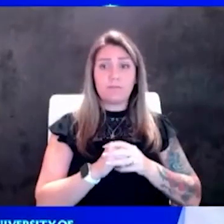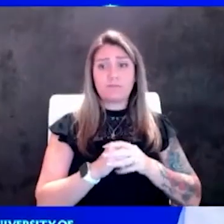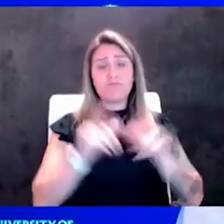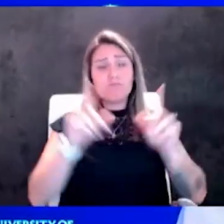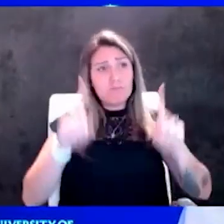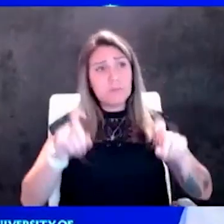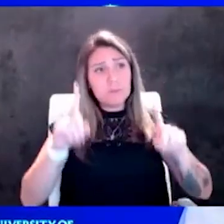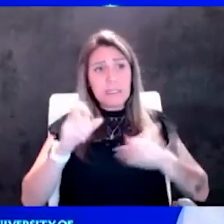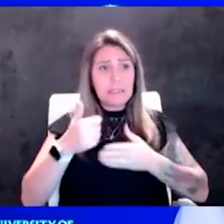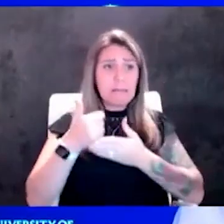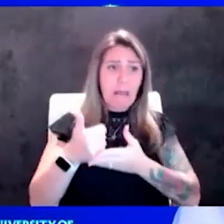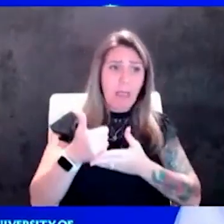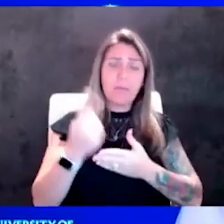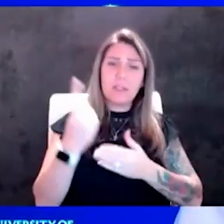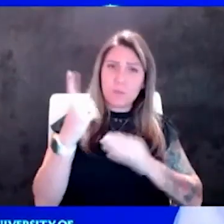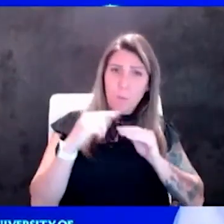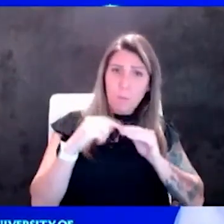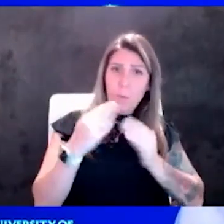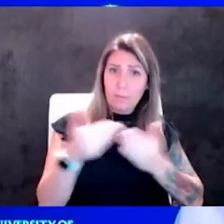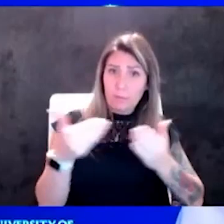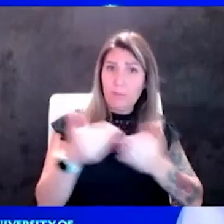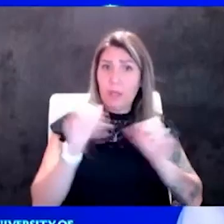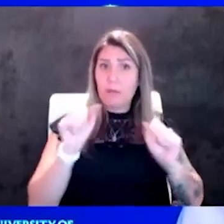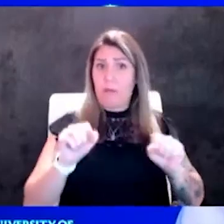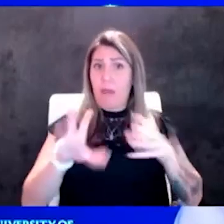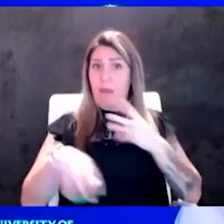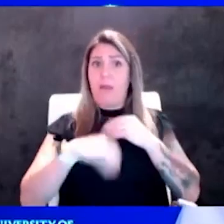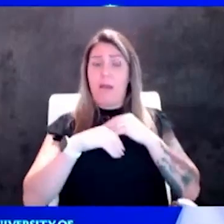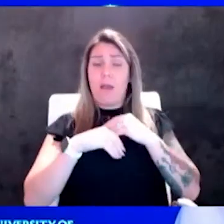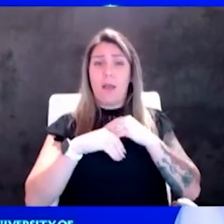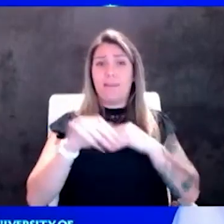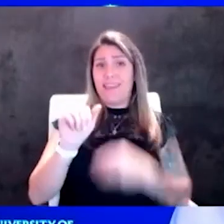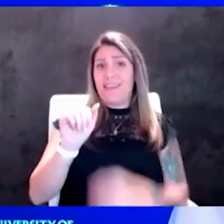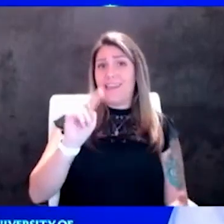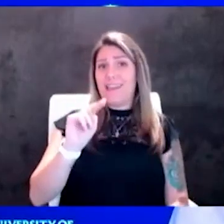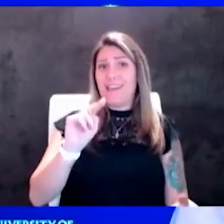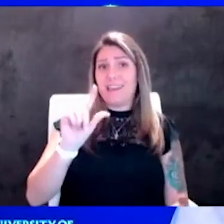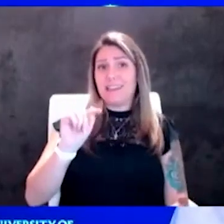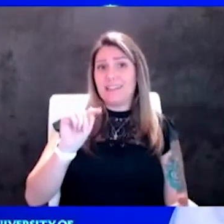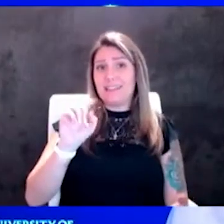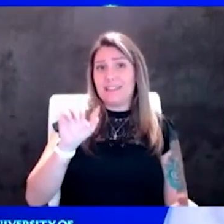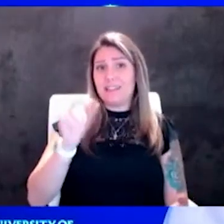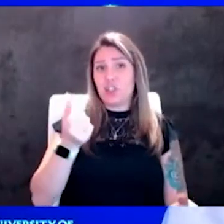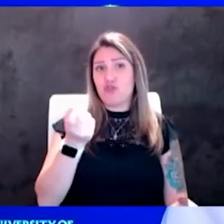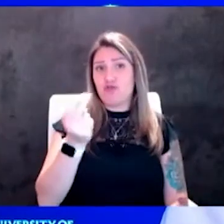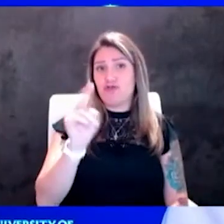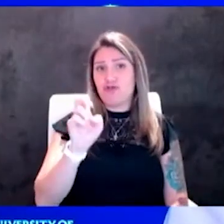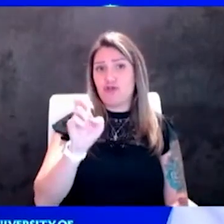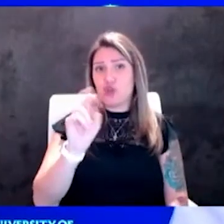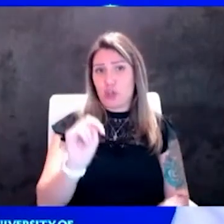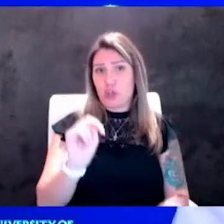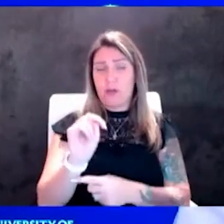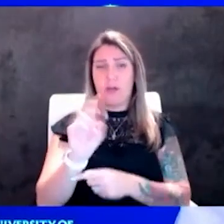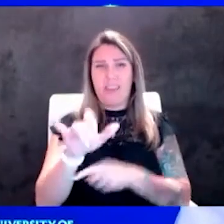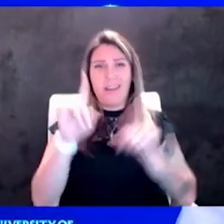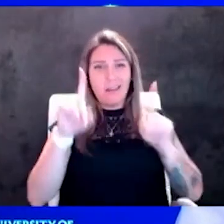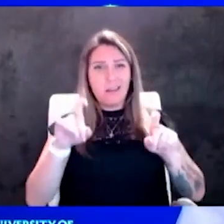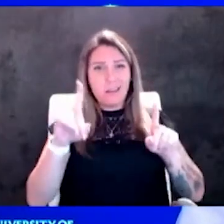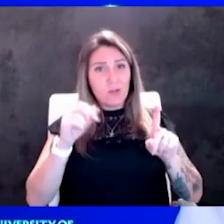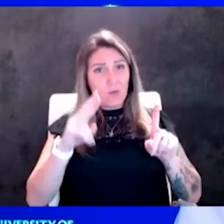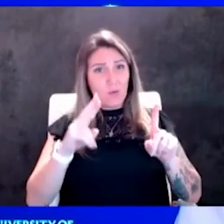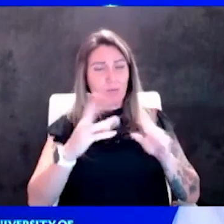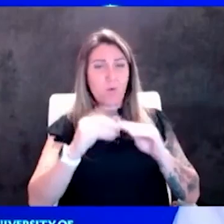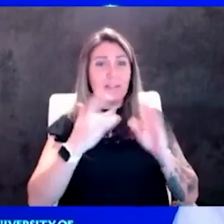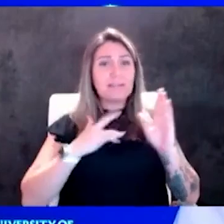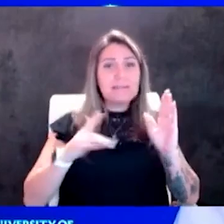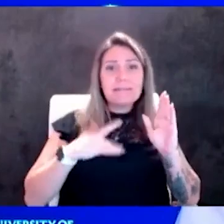that's one more layer that you could add. You could probably try that antigen test, or for more sensitivity in picking up any